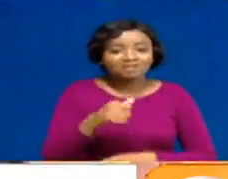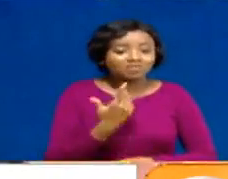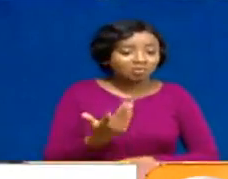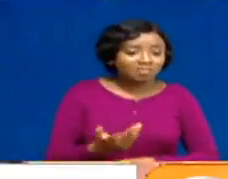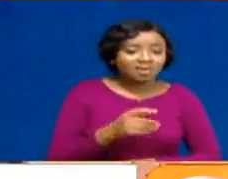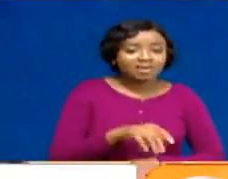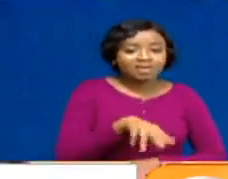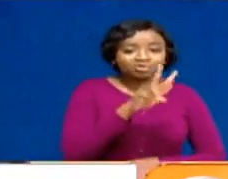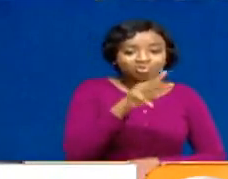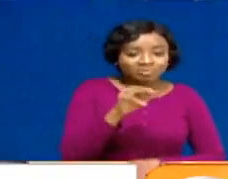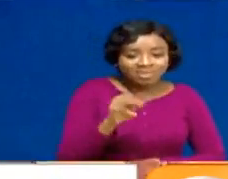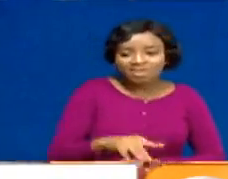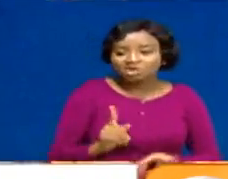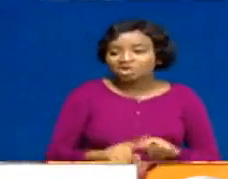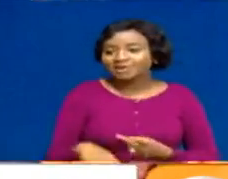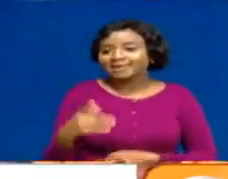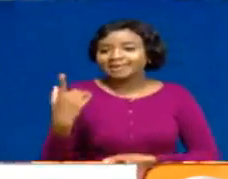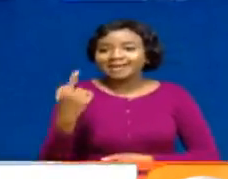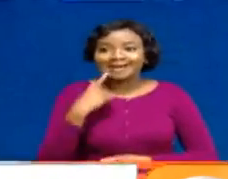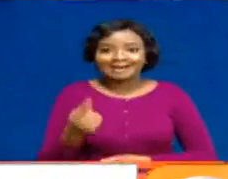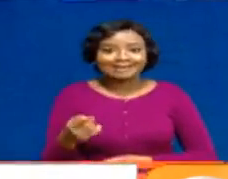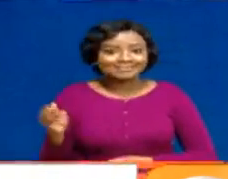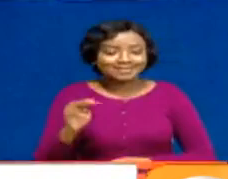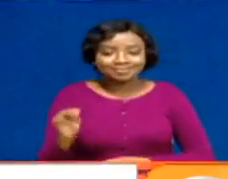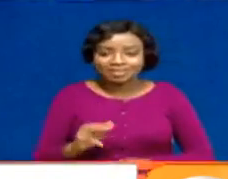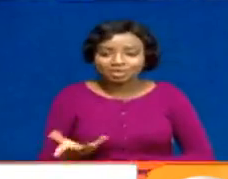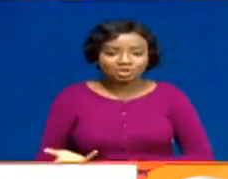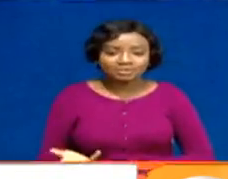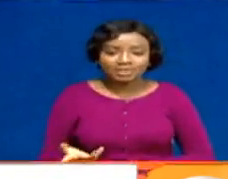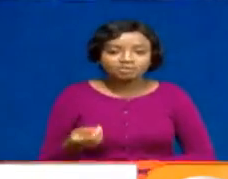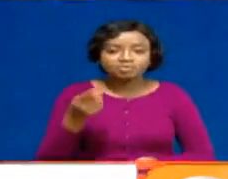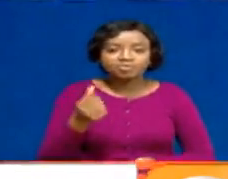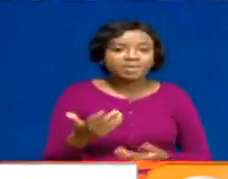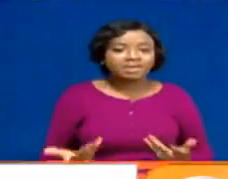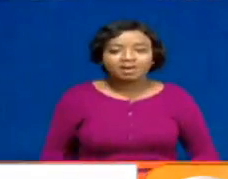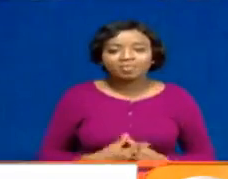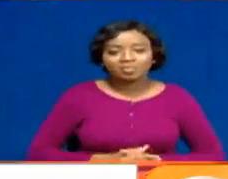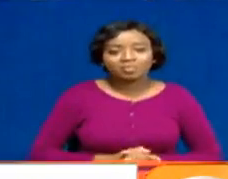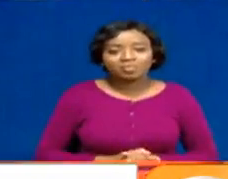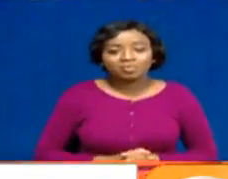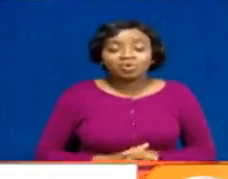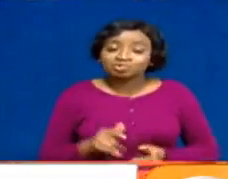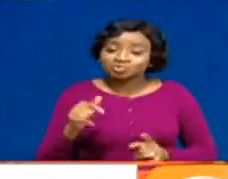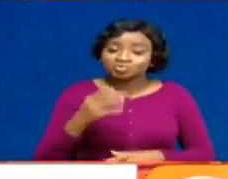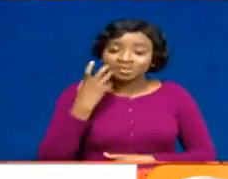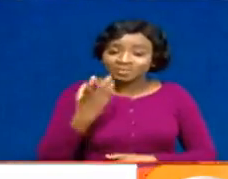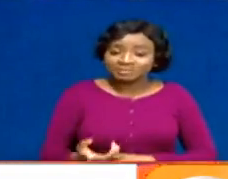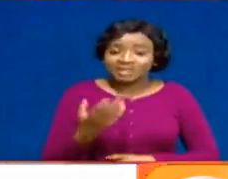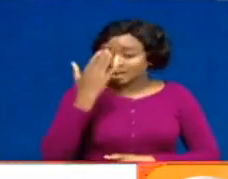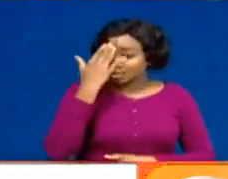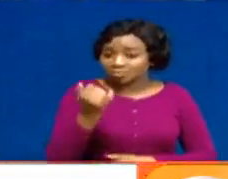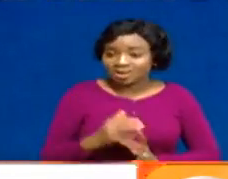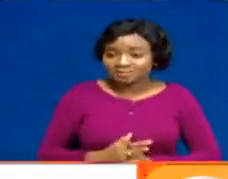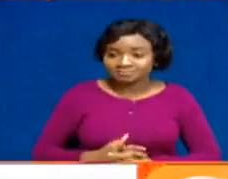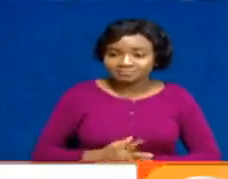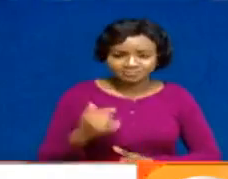moja, mpaka laki moja, hata room moja pia. Walipe hivi ama walipe vile. Leo tuwasikitika kwamba same